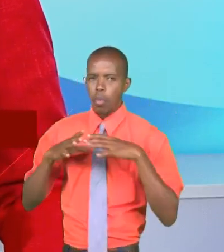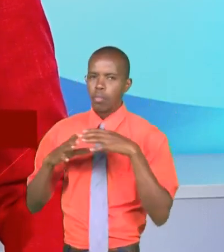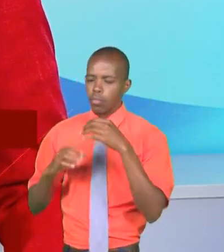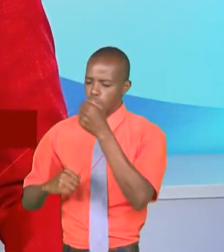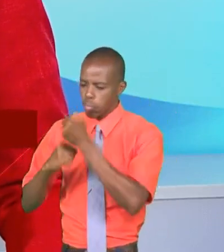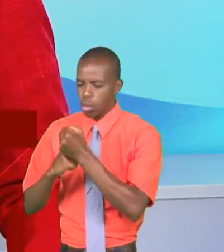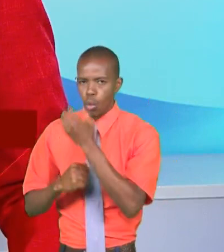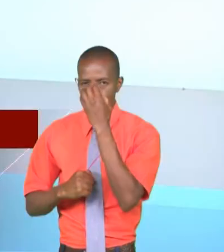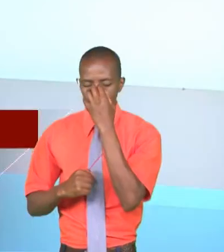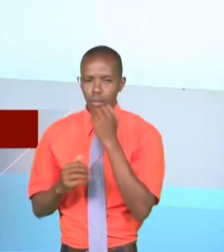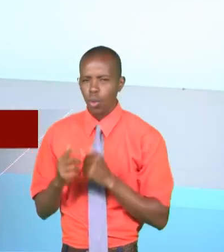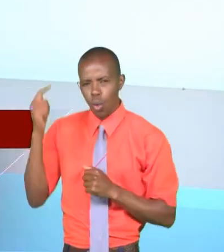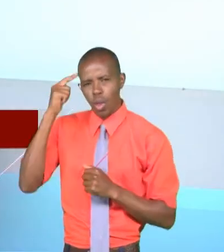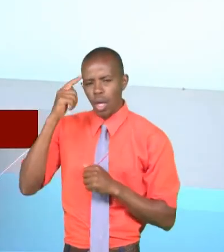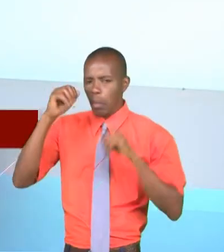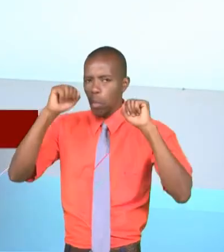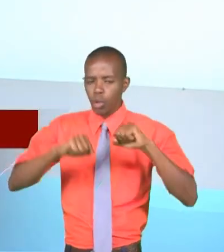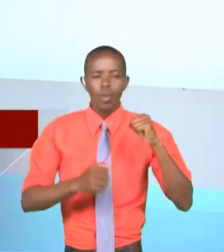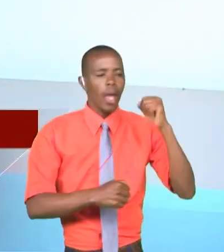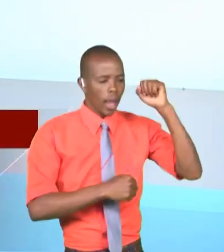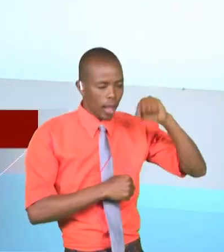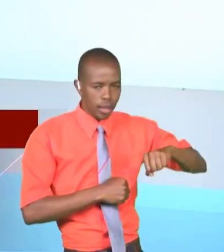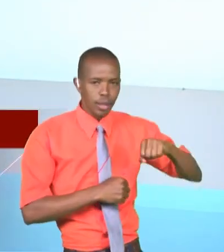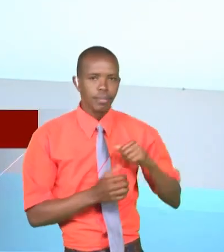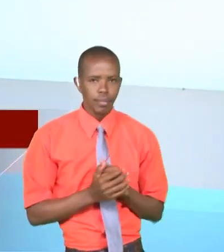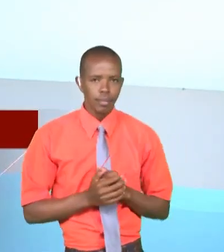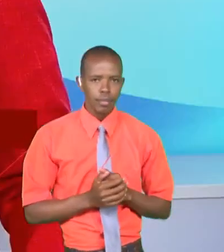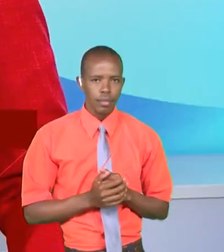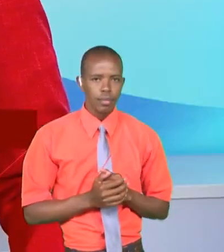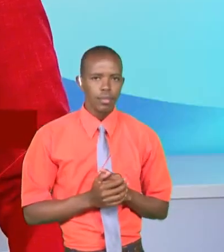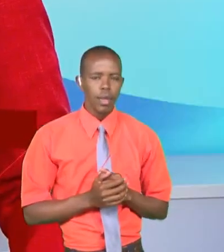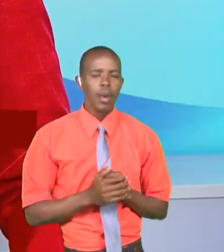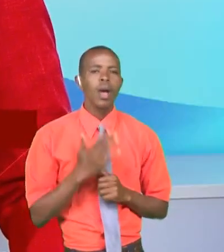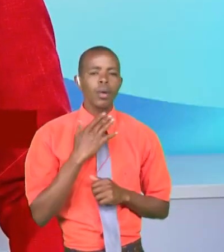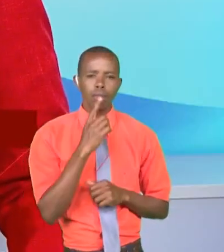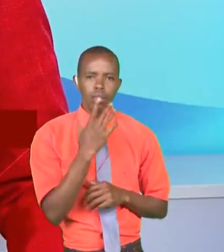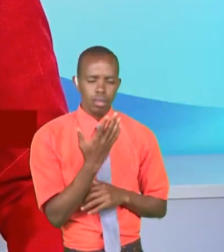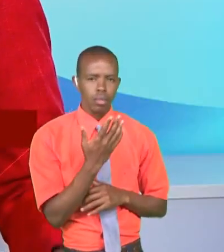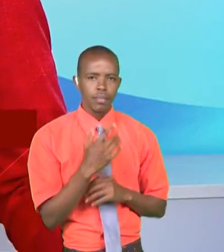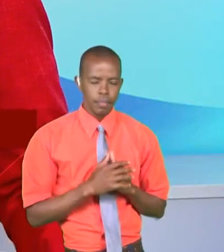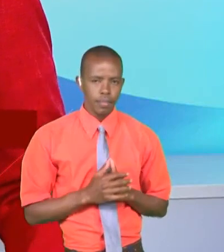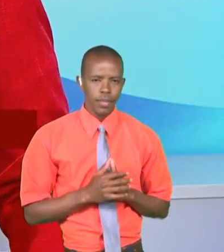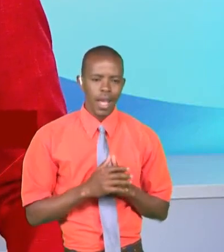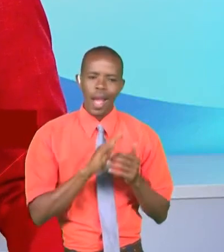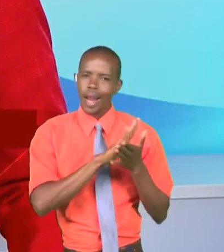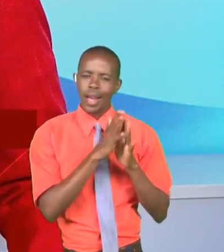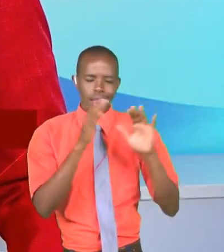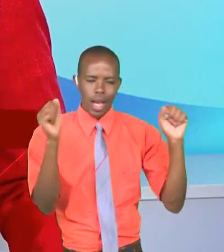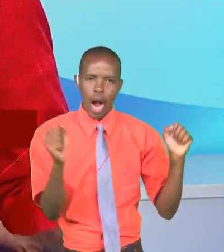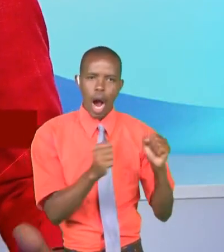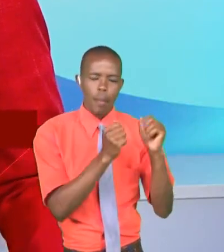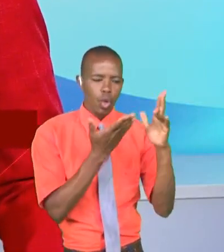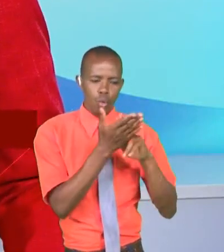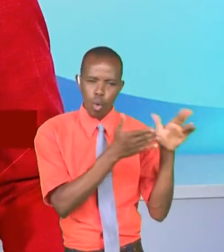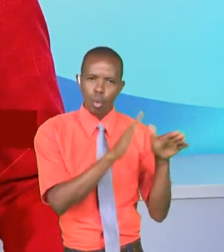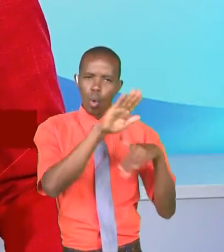Deputy President. And you think that's a sign? Of course it's a sign. And I'll end it by saying what I started with, that nothing happens by chance. It